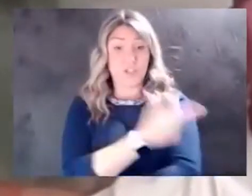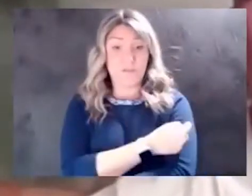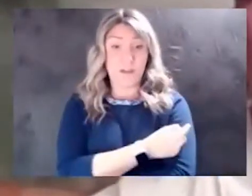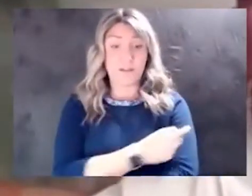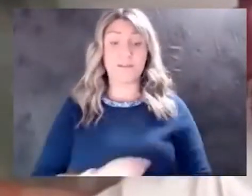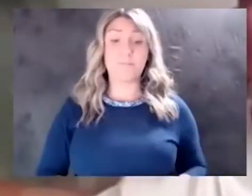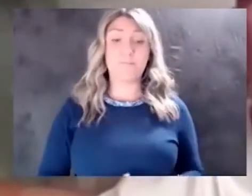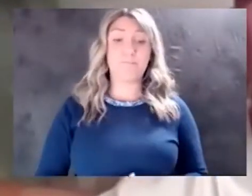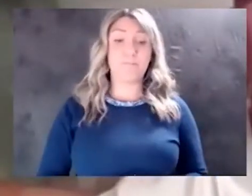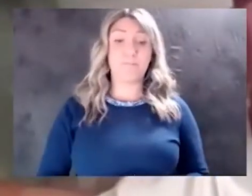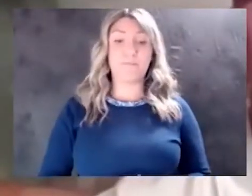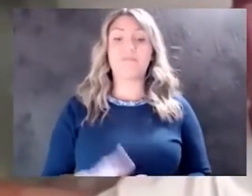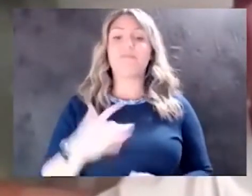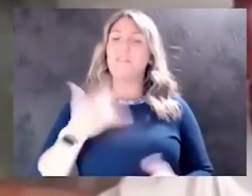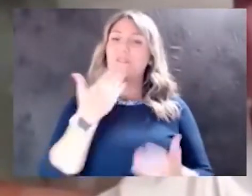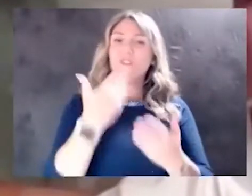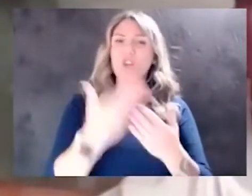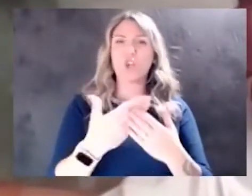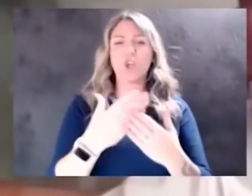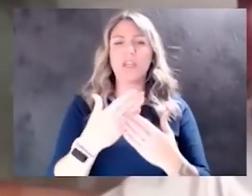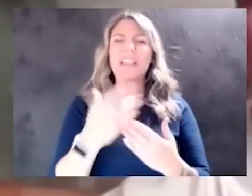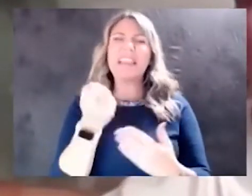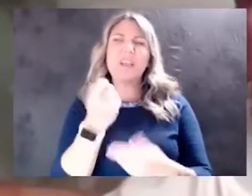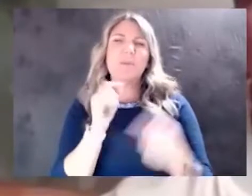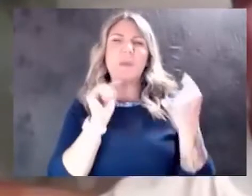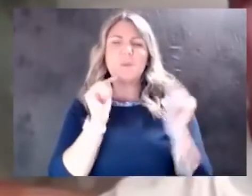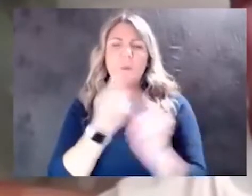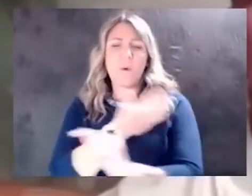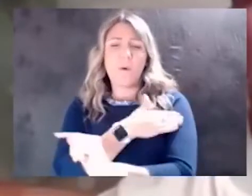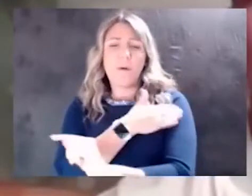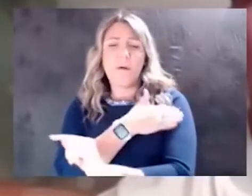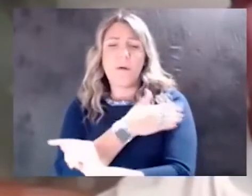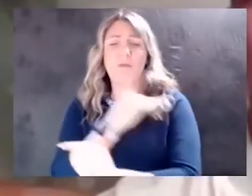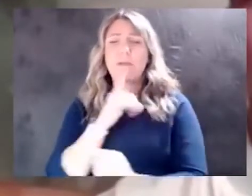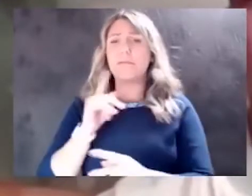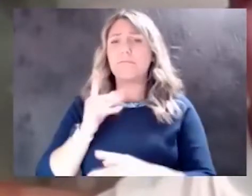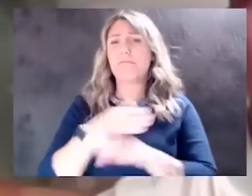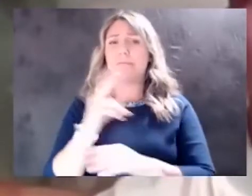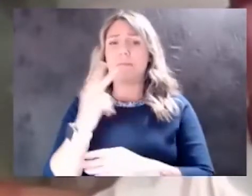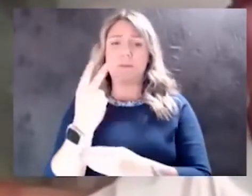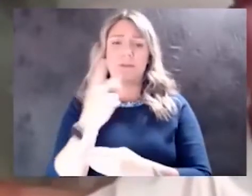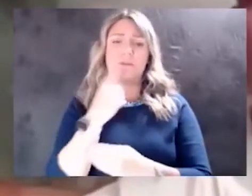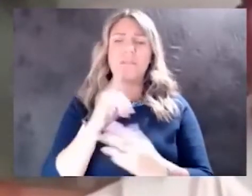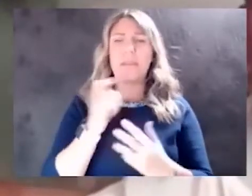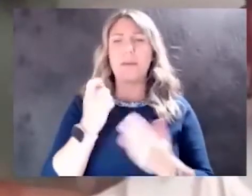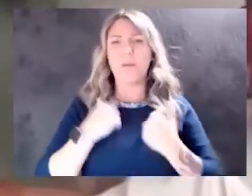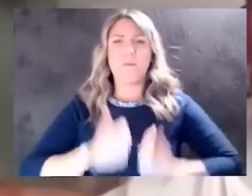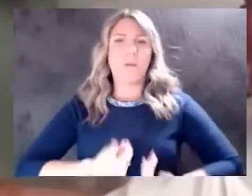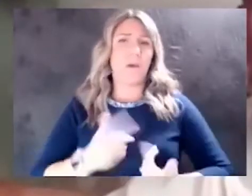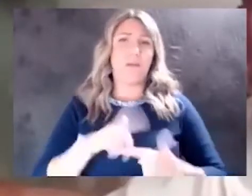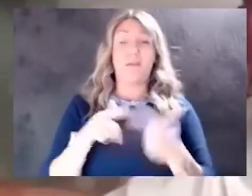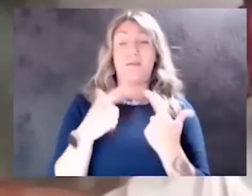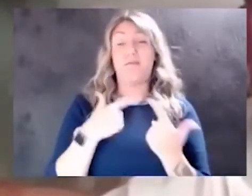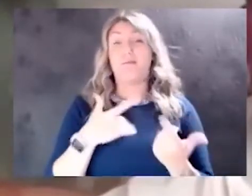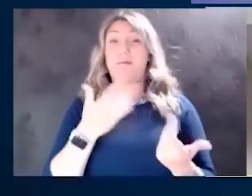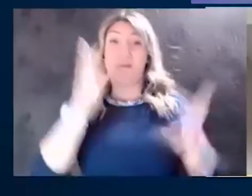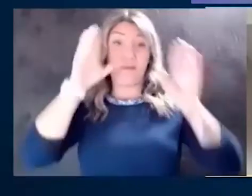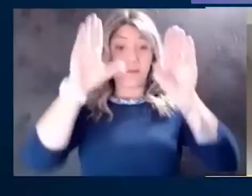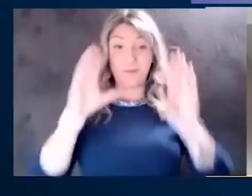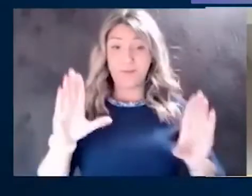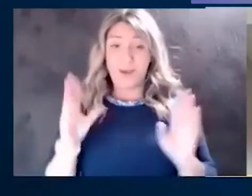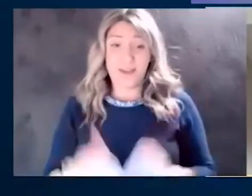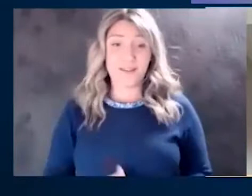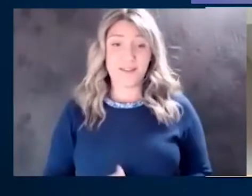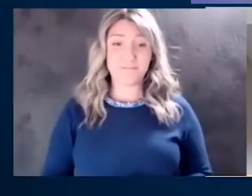I felt good, other than some soreness in my arm, and then after the second one, just some fatigue. I was feeling great. All right.